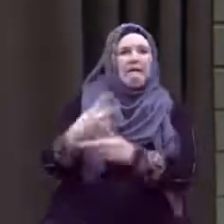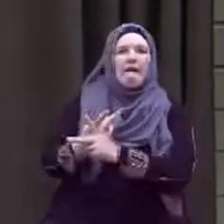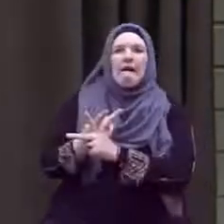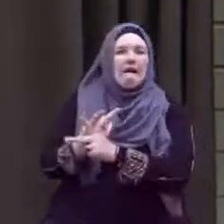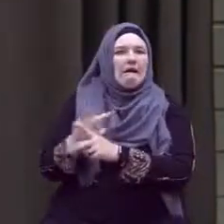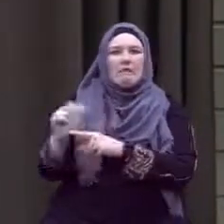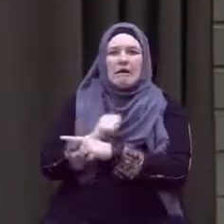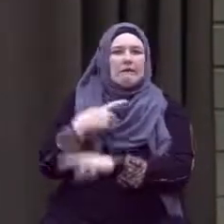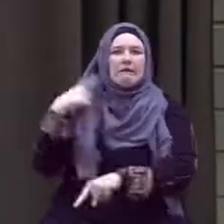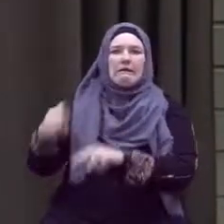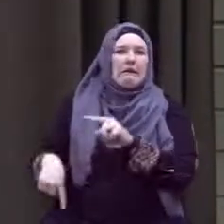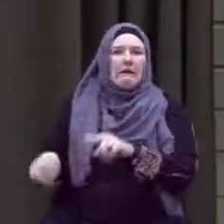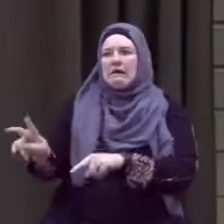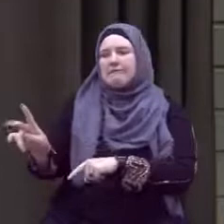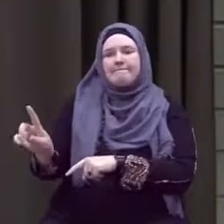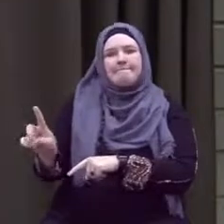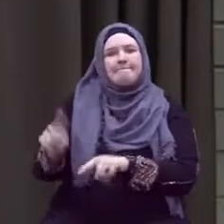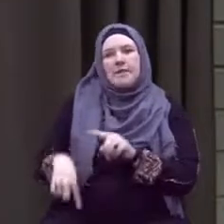practices. Guess what?